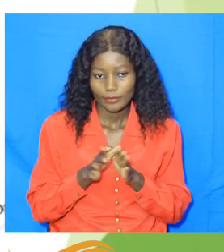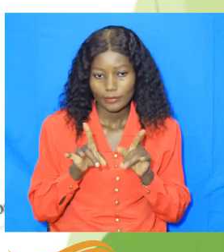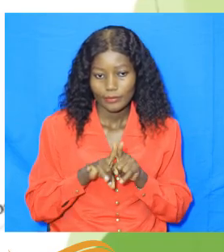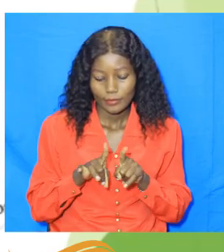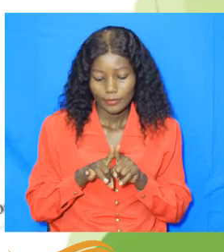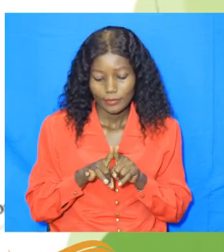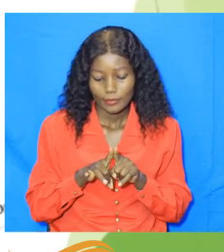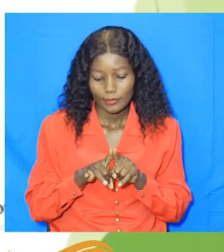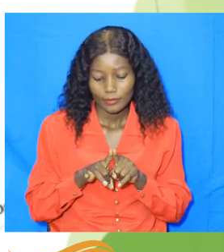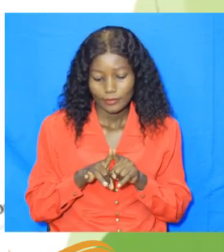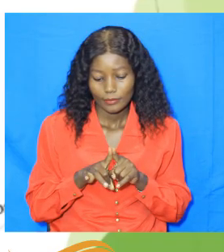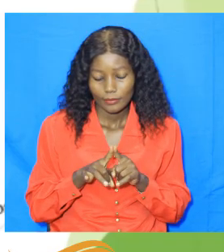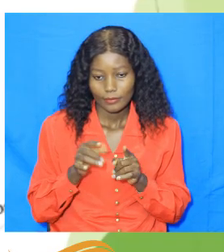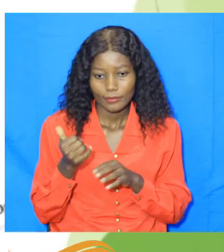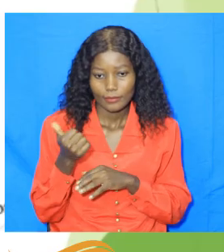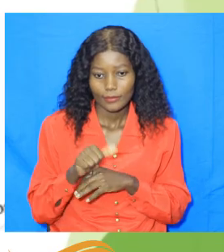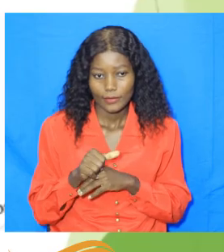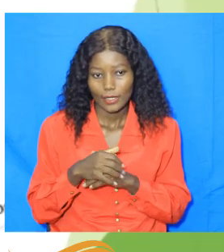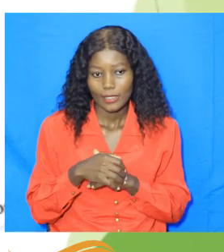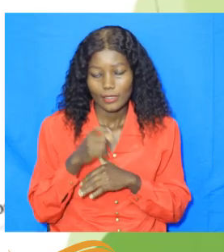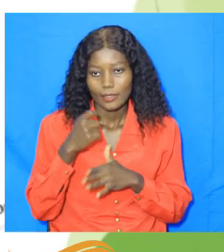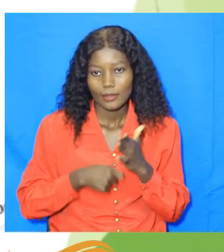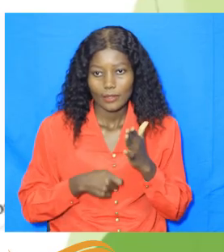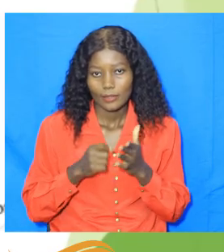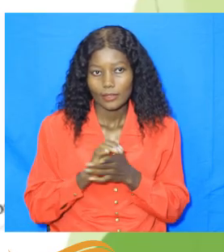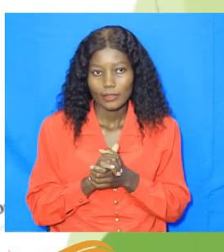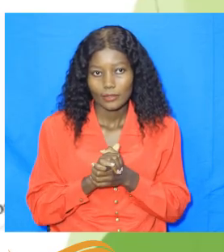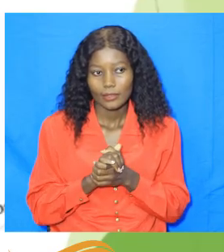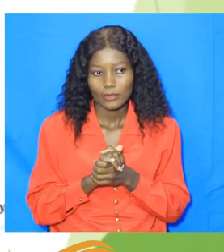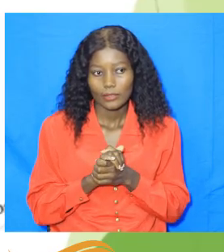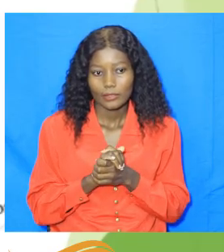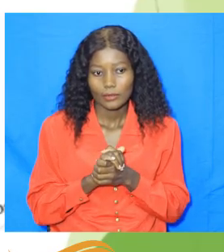Also, another penalty is